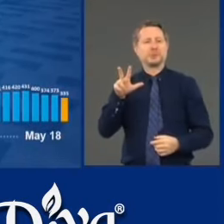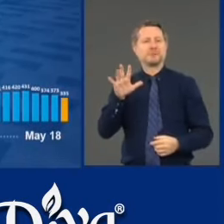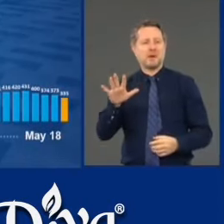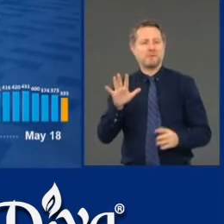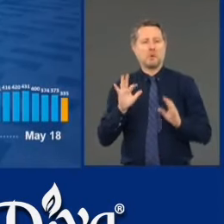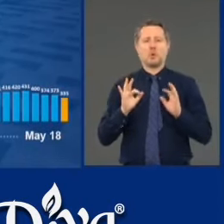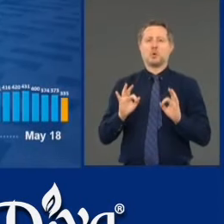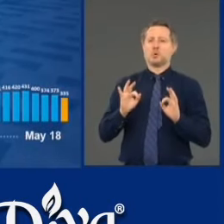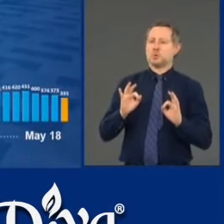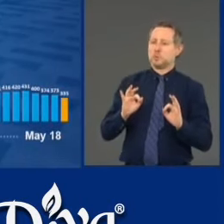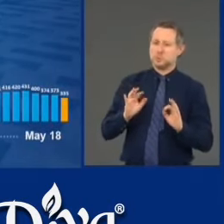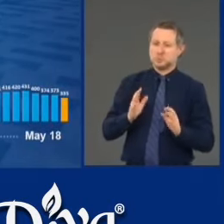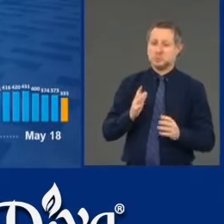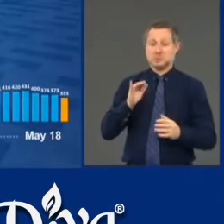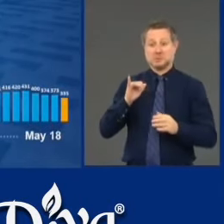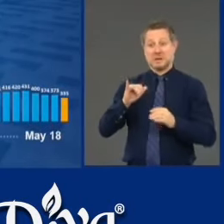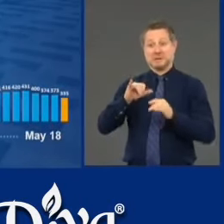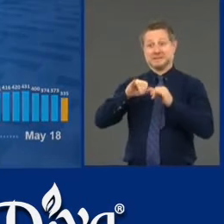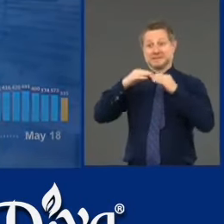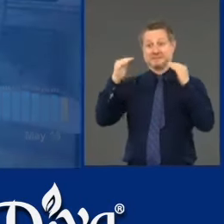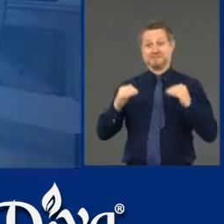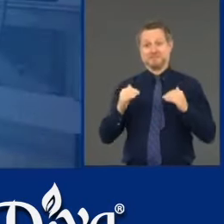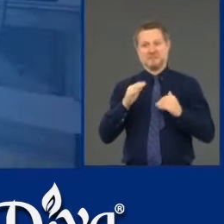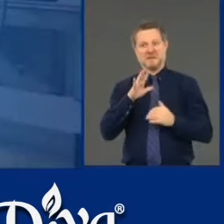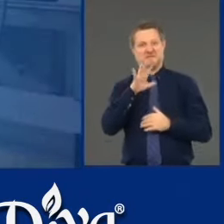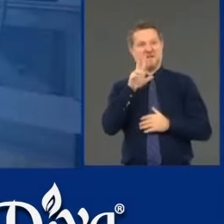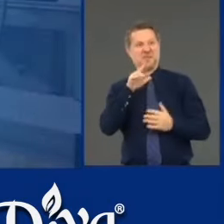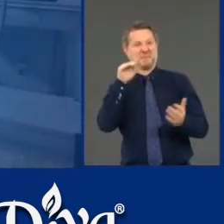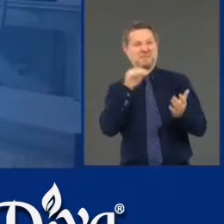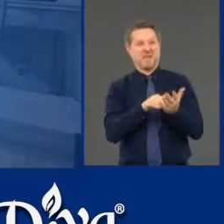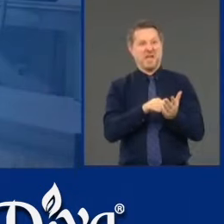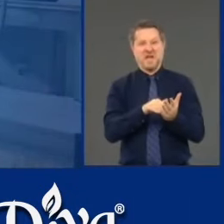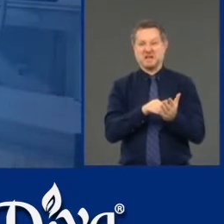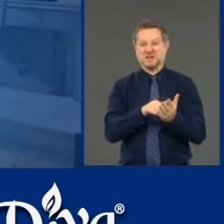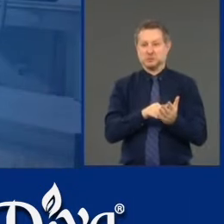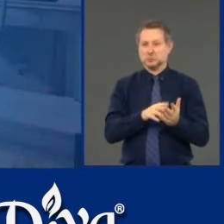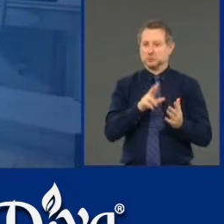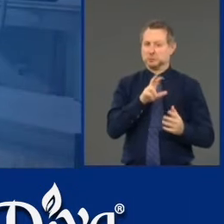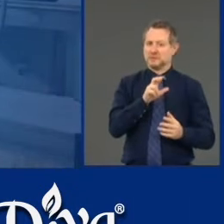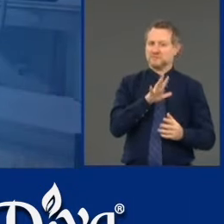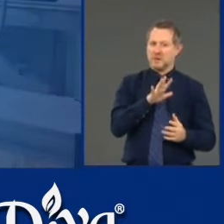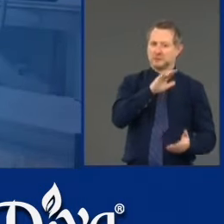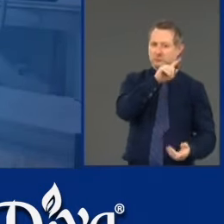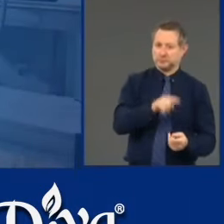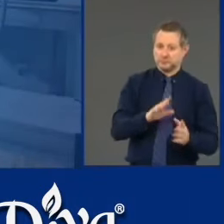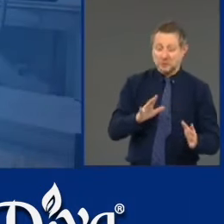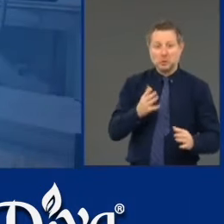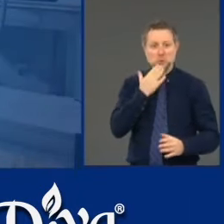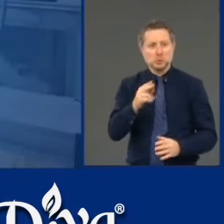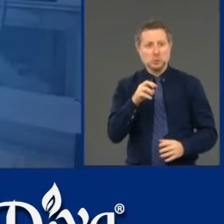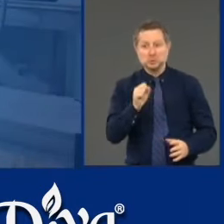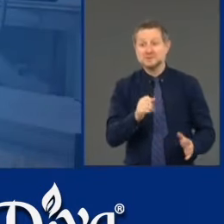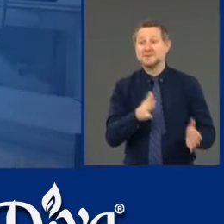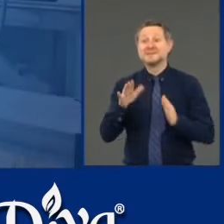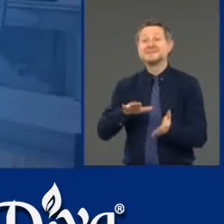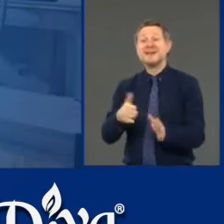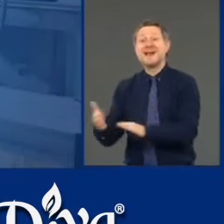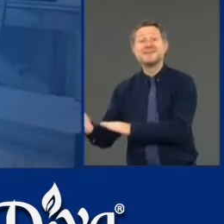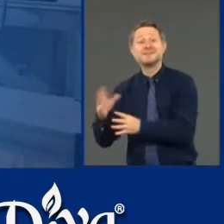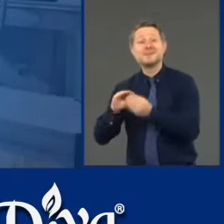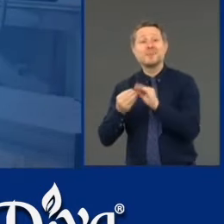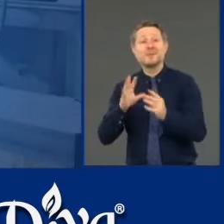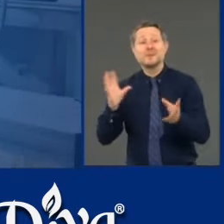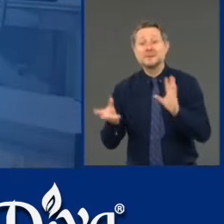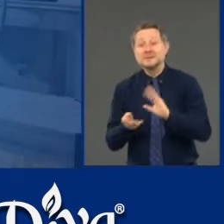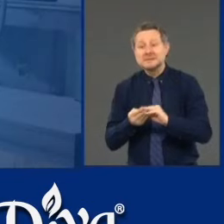of 53,000, so that's really good news. Number of deaths, again, on a relative